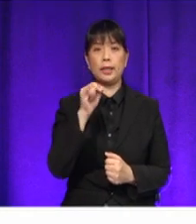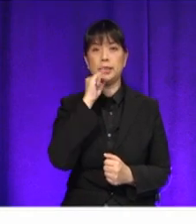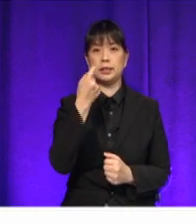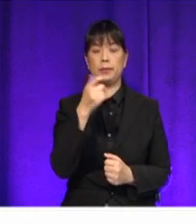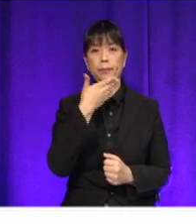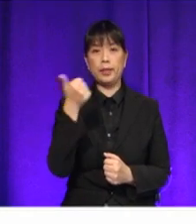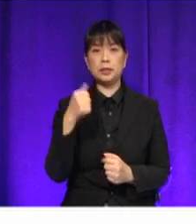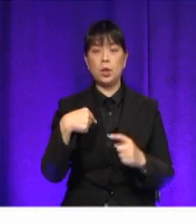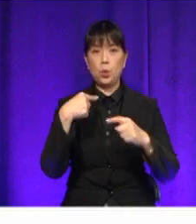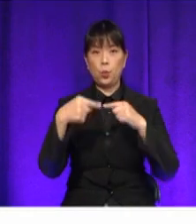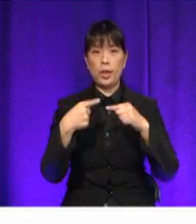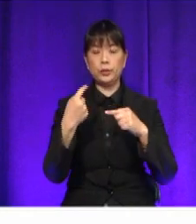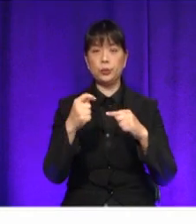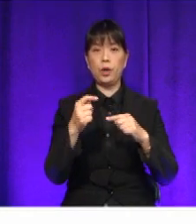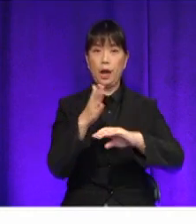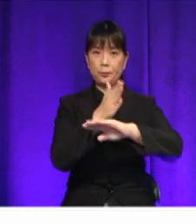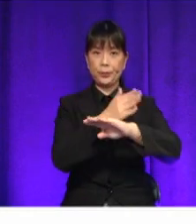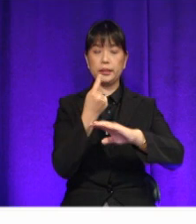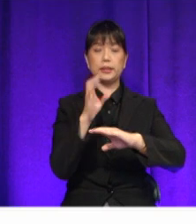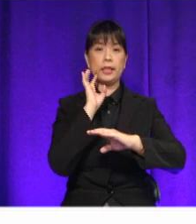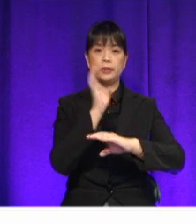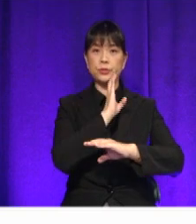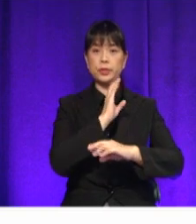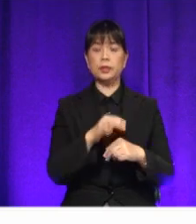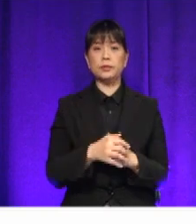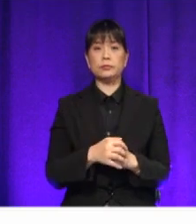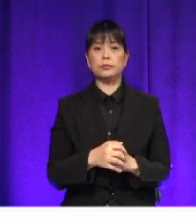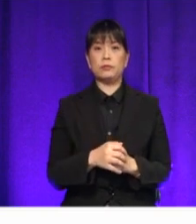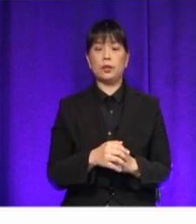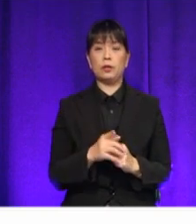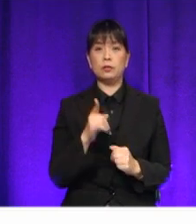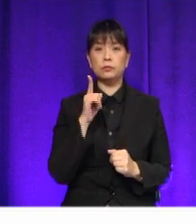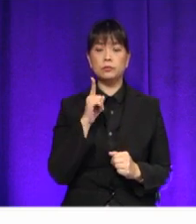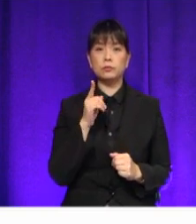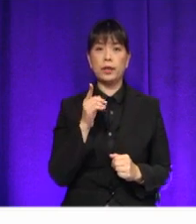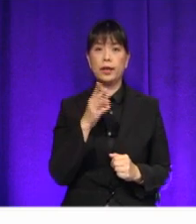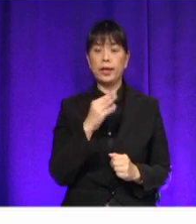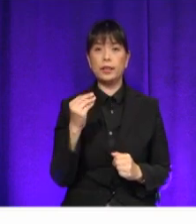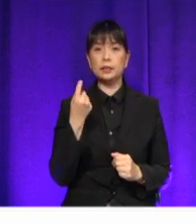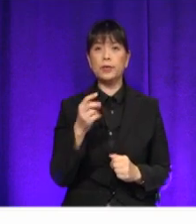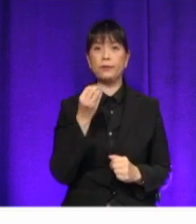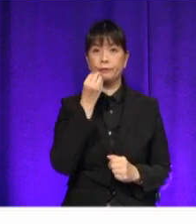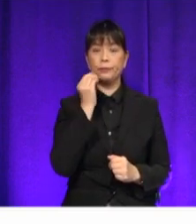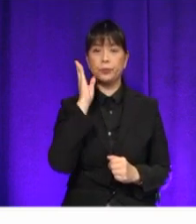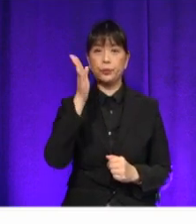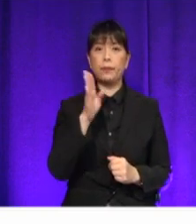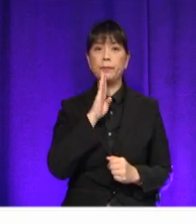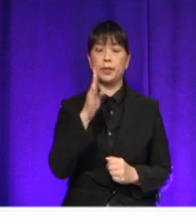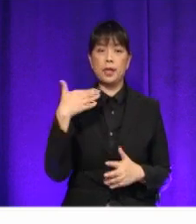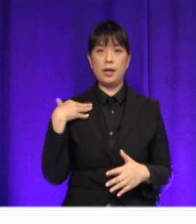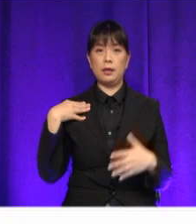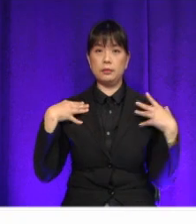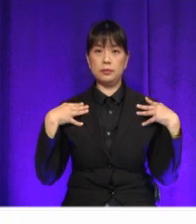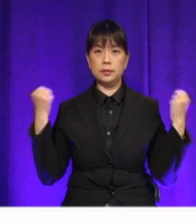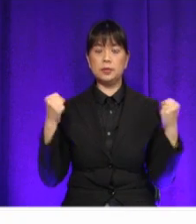when you upgrade the canteen, you would actually be serving food that is healthy, and schools, they last for